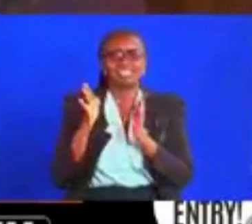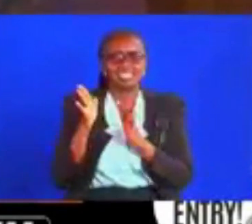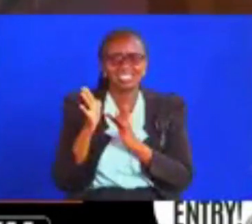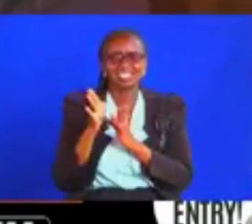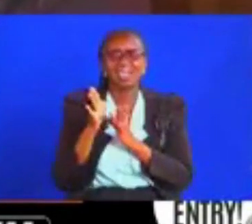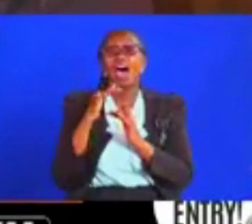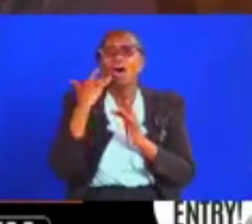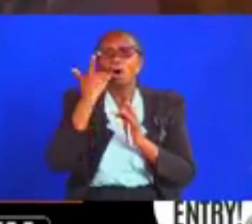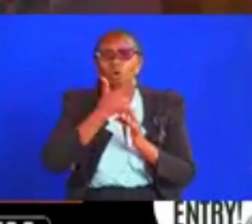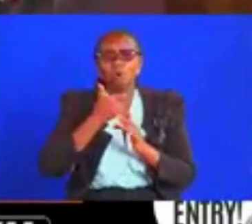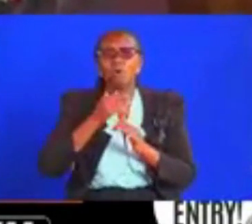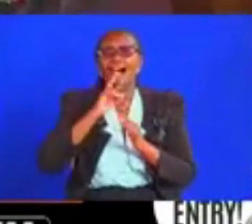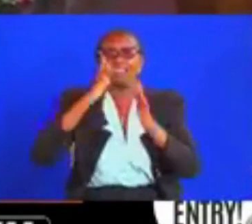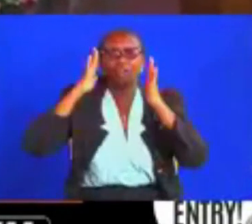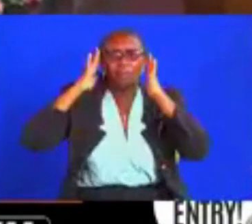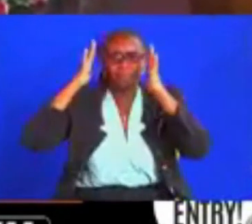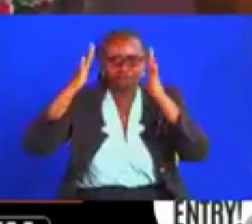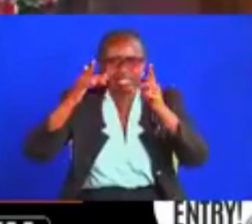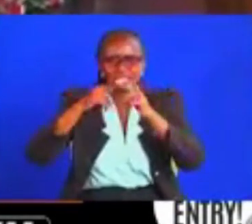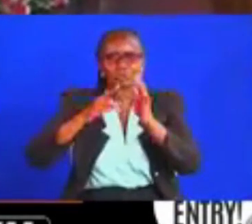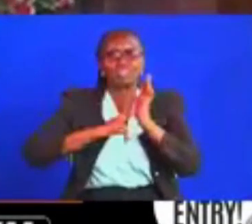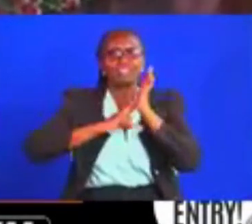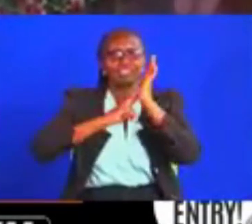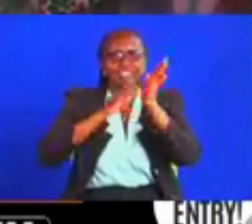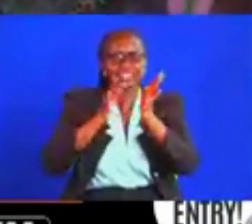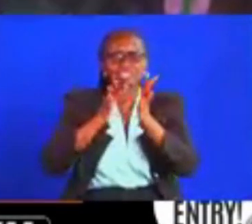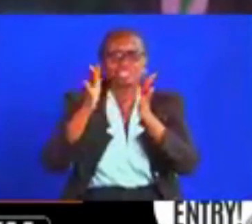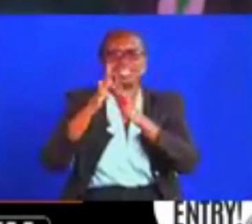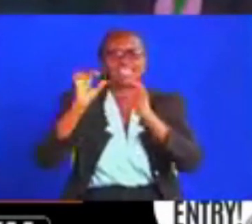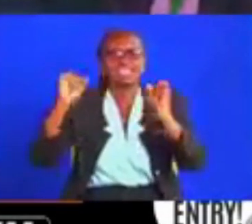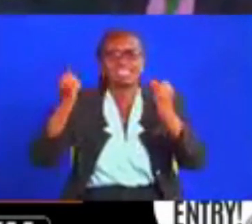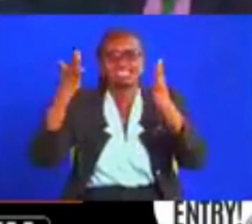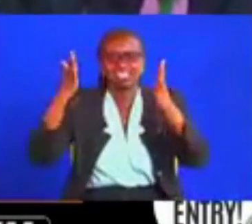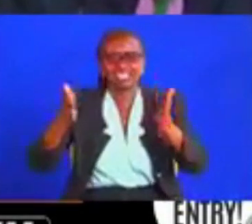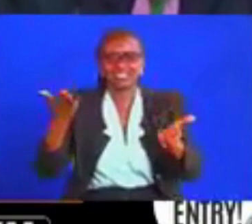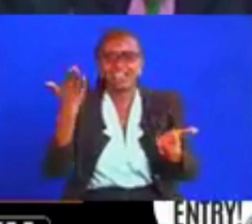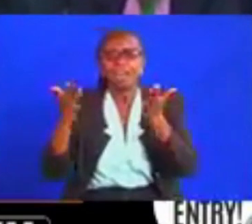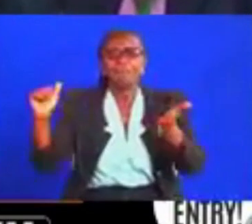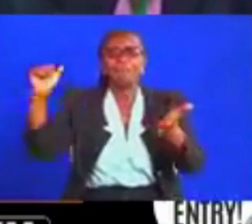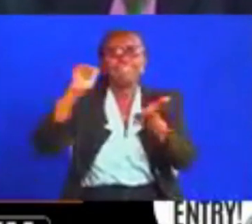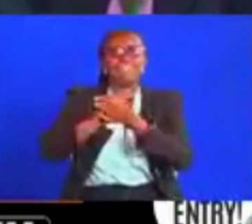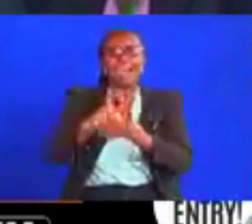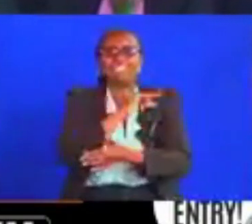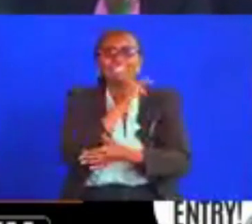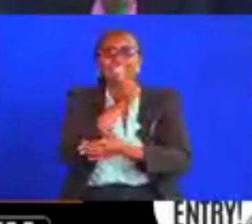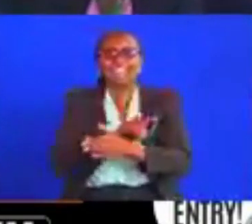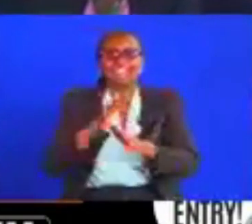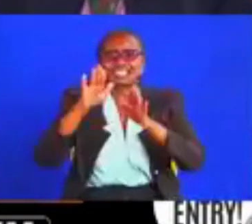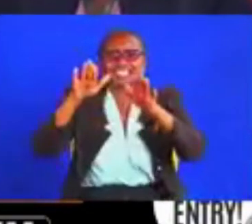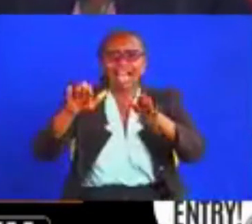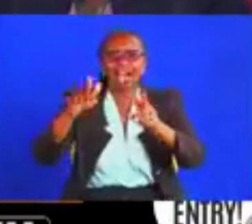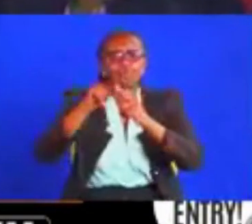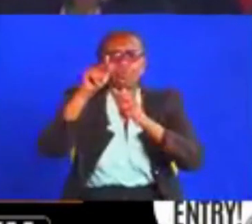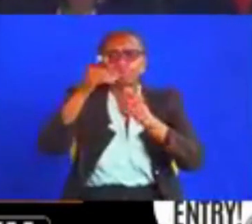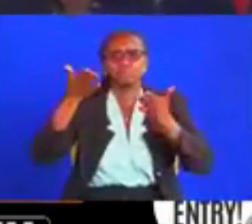who are committed to revealing Jesus as Savior, may that grace rest upon you now.